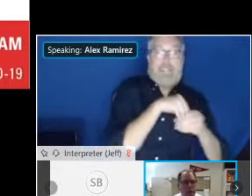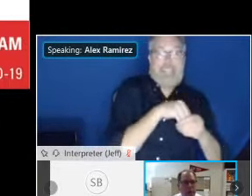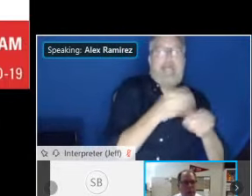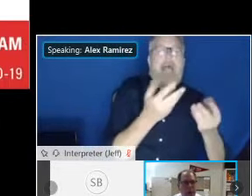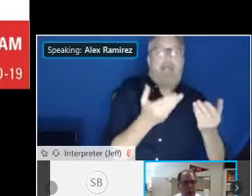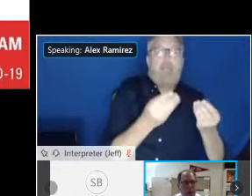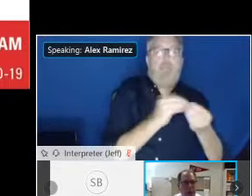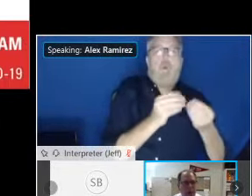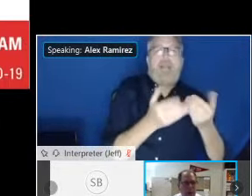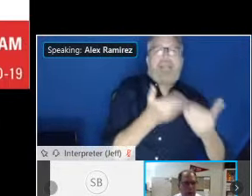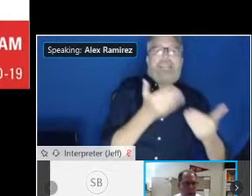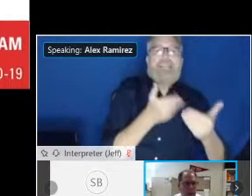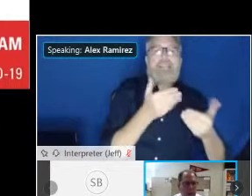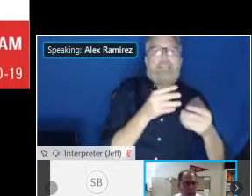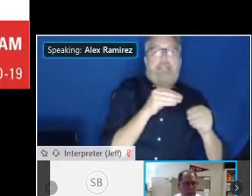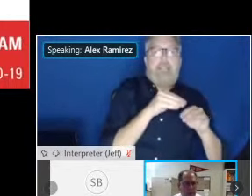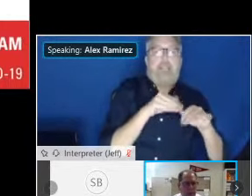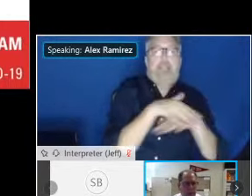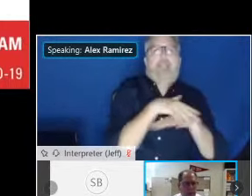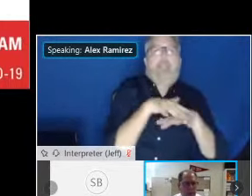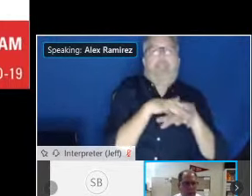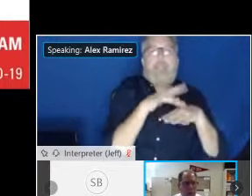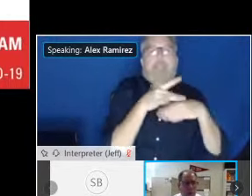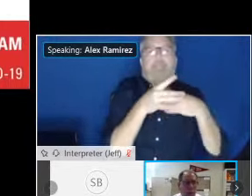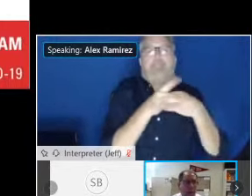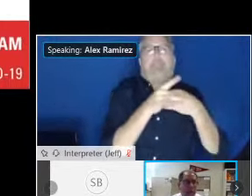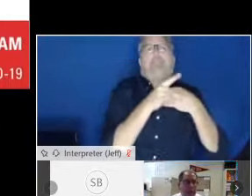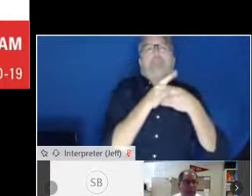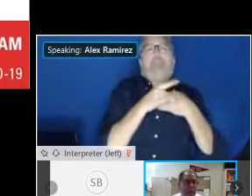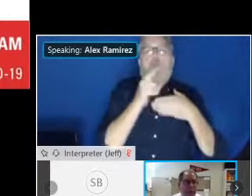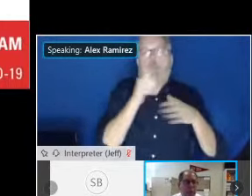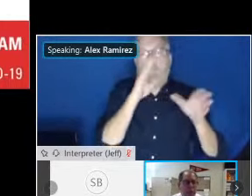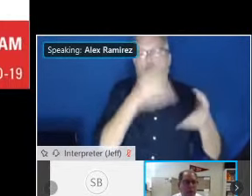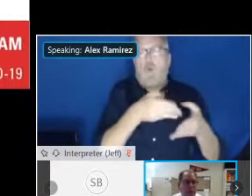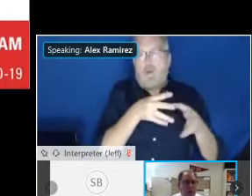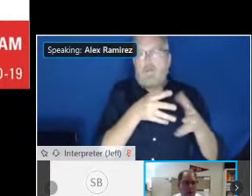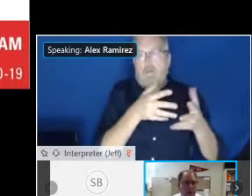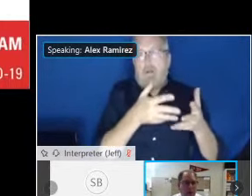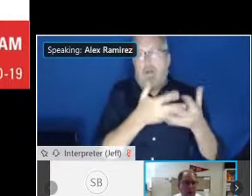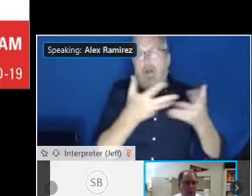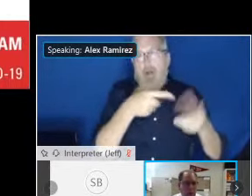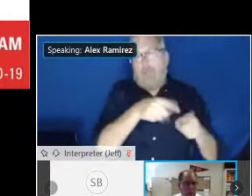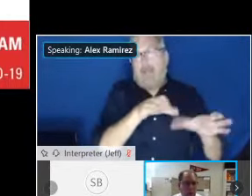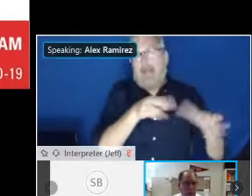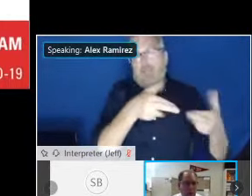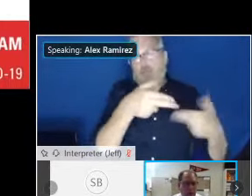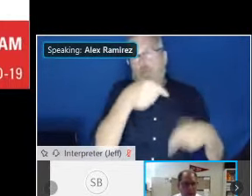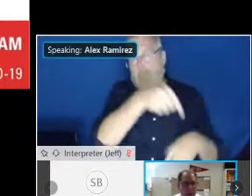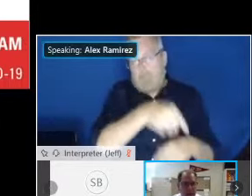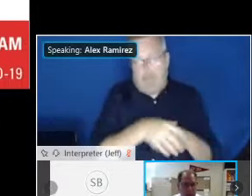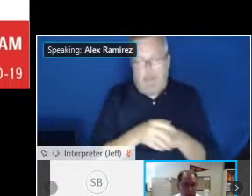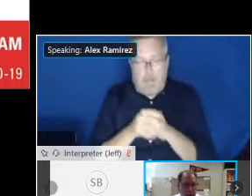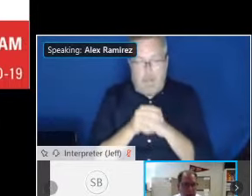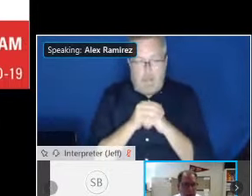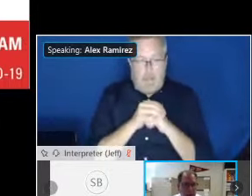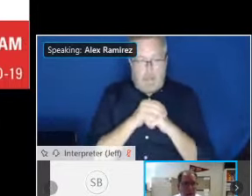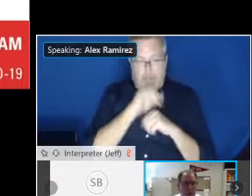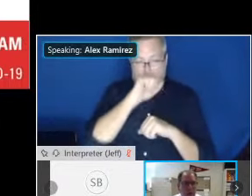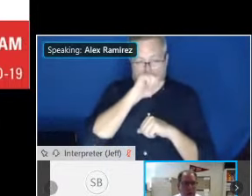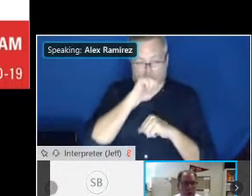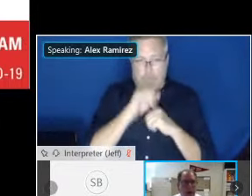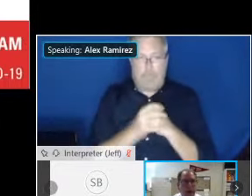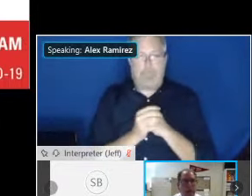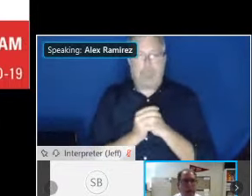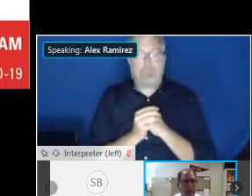focus needs to continue to be in those classrooms. So based again, when we look at our mitigation practices in the